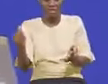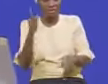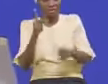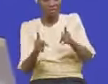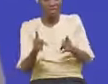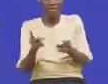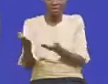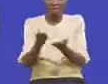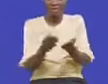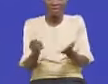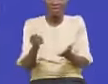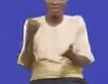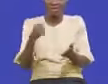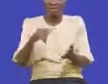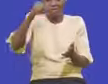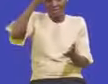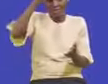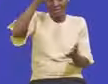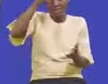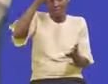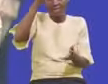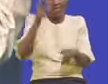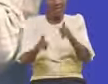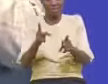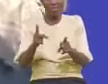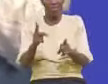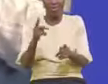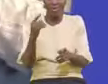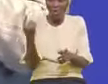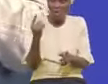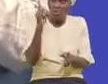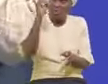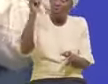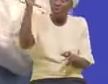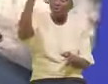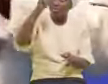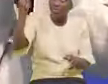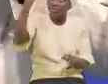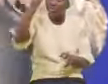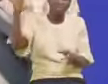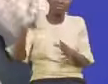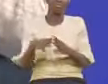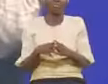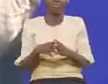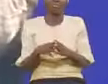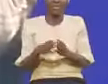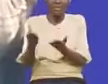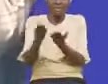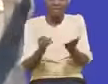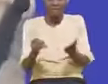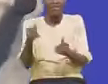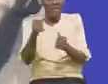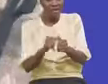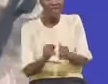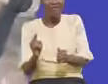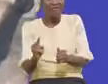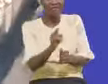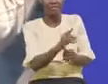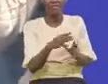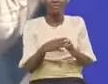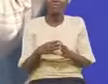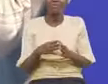Wetoropoto. Ehuna na India to. Ehuna na Asia to. Ndokusu alo ghede kai ke le dzia malo. Ele